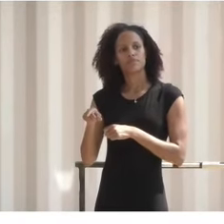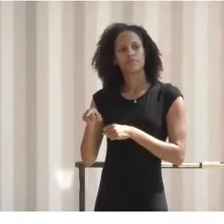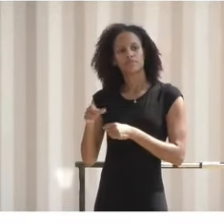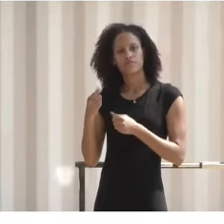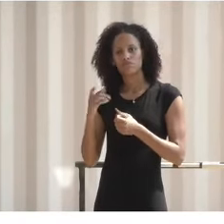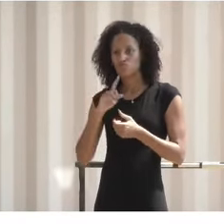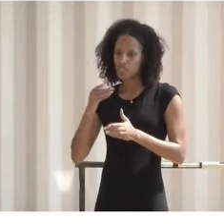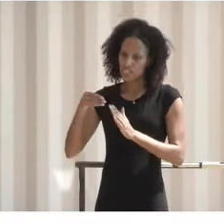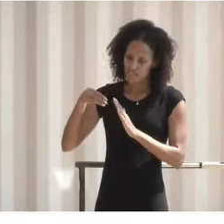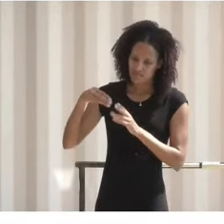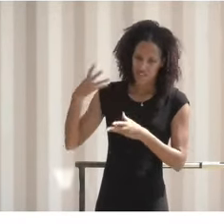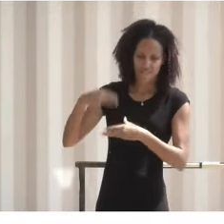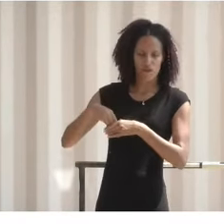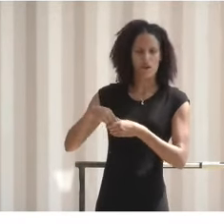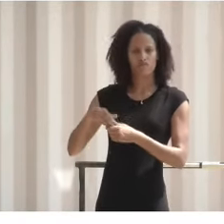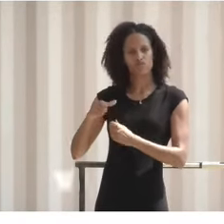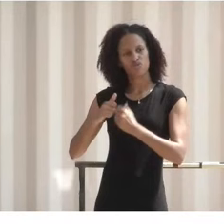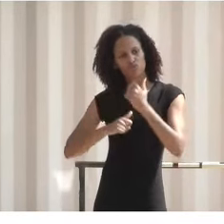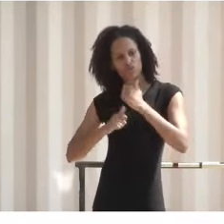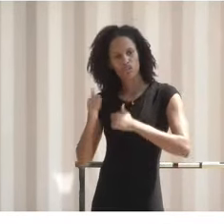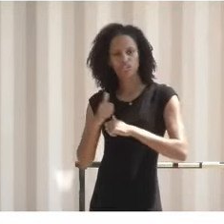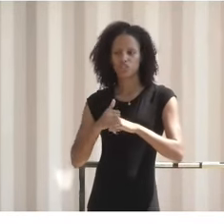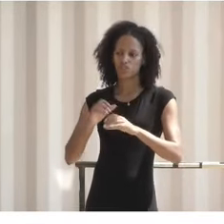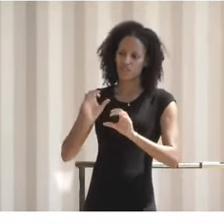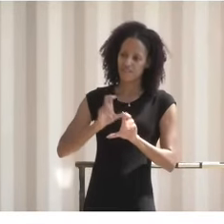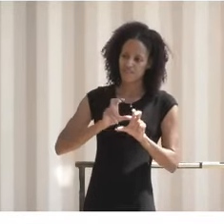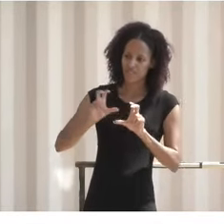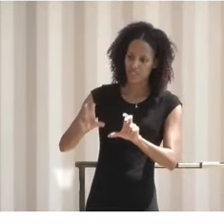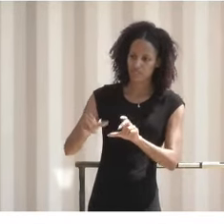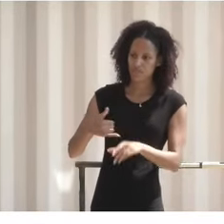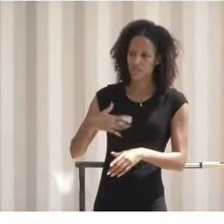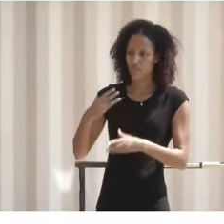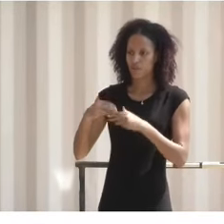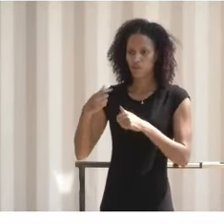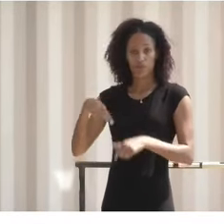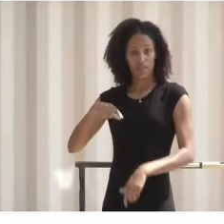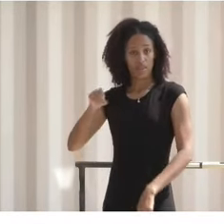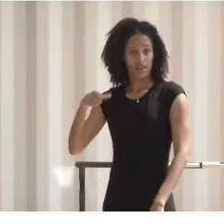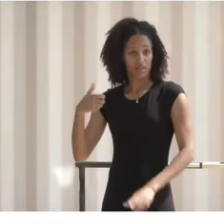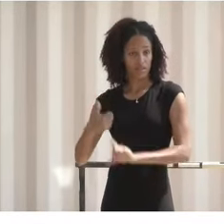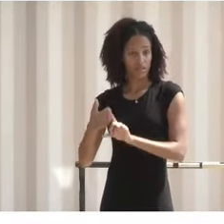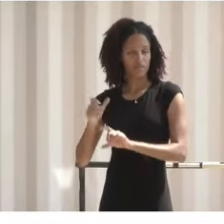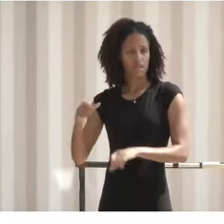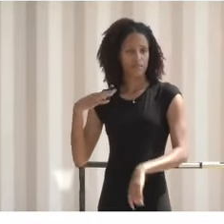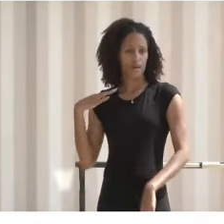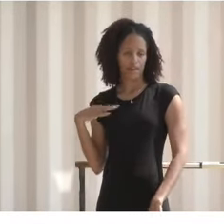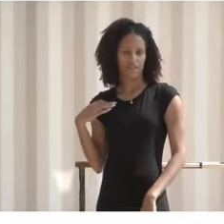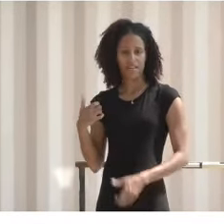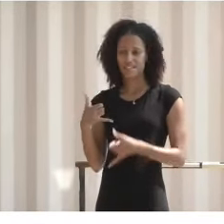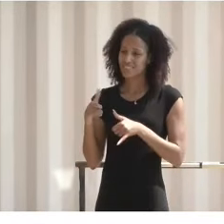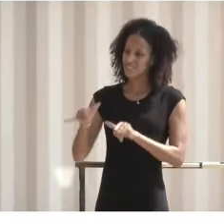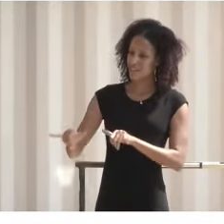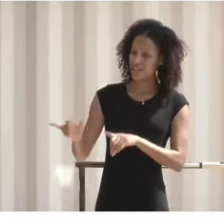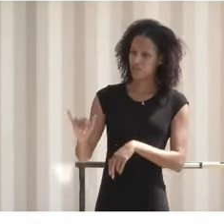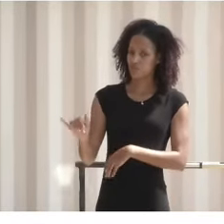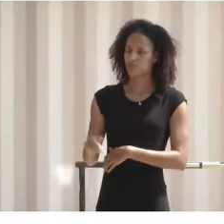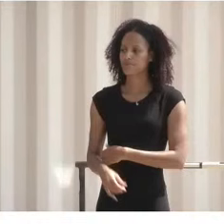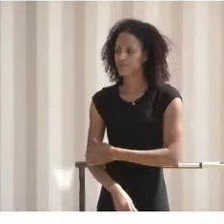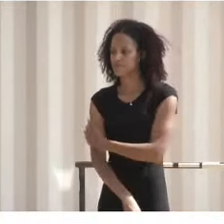deeply involved in structuring investments in their communities so that they can benefit from them and stay where they are.